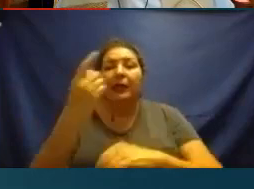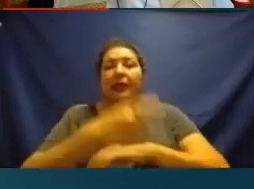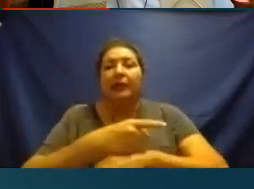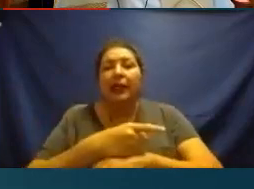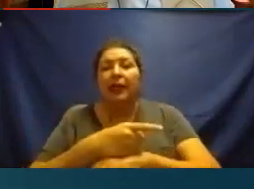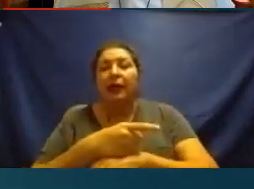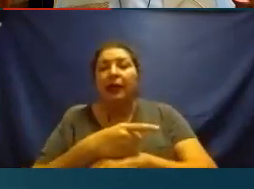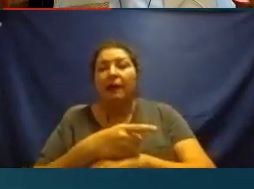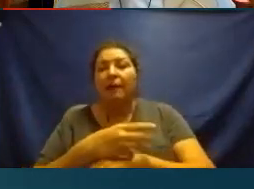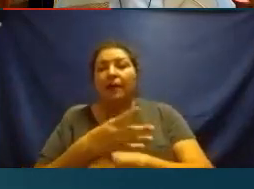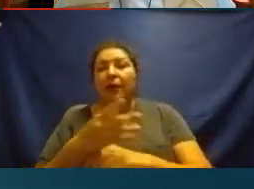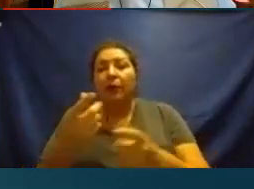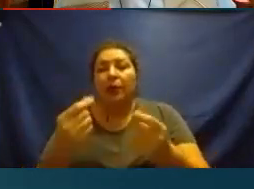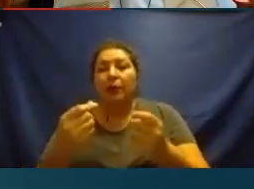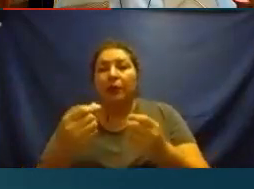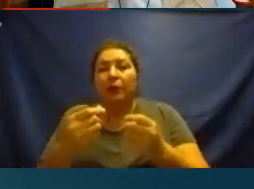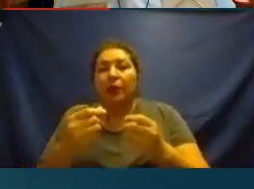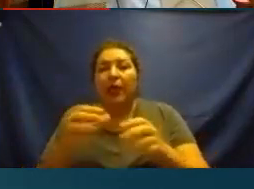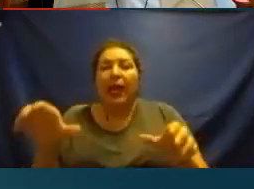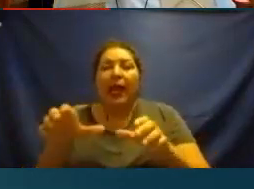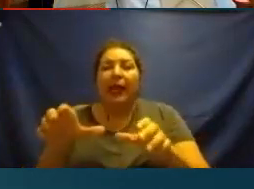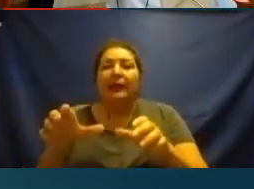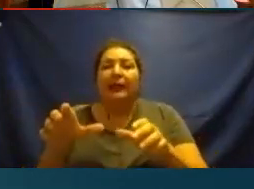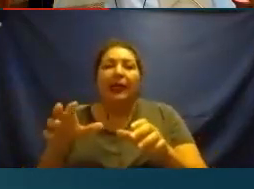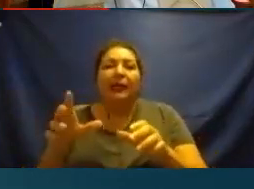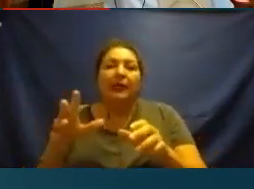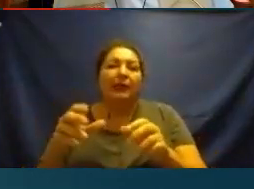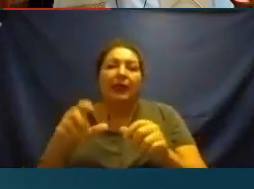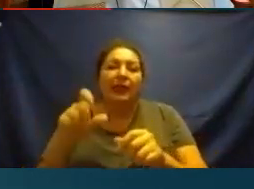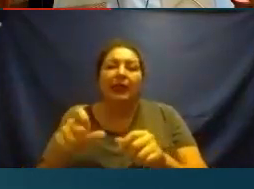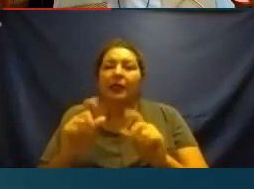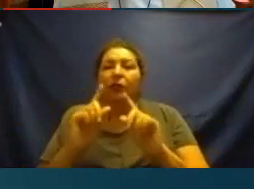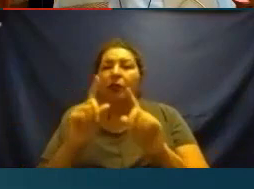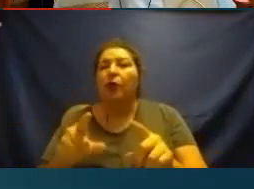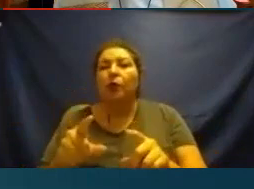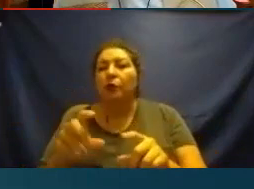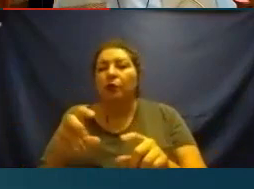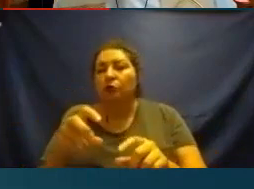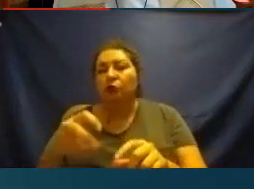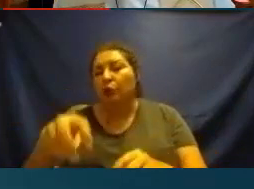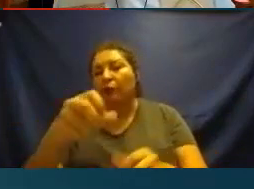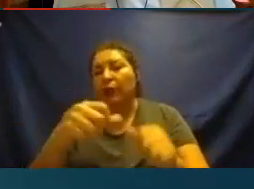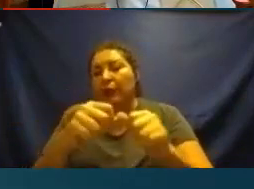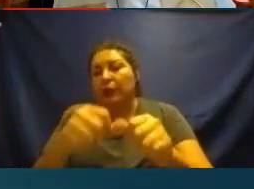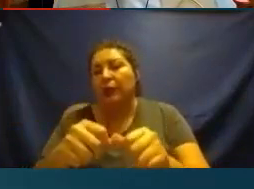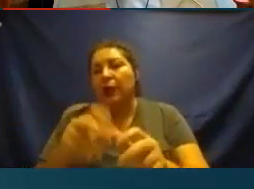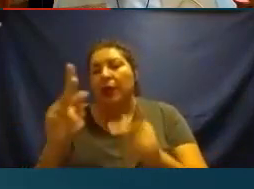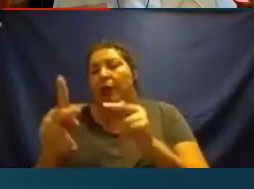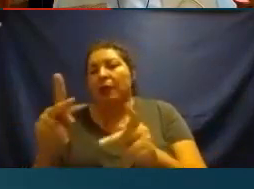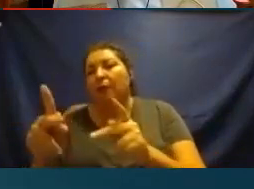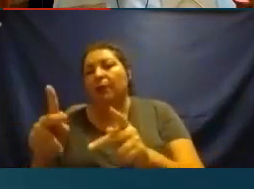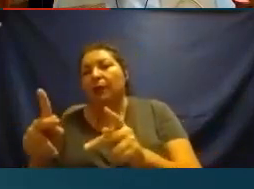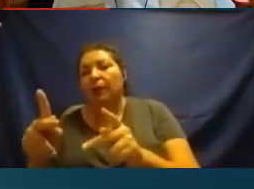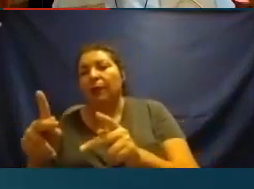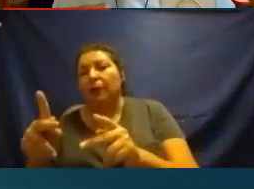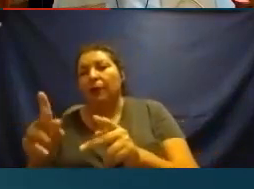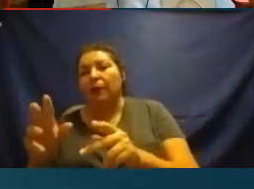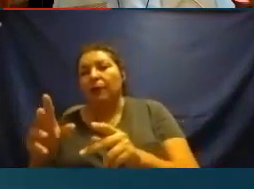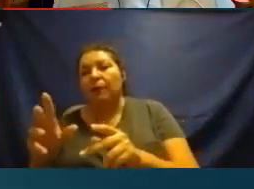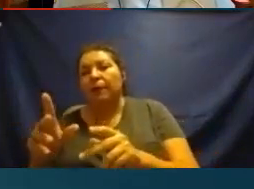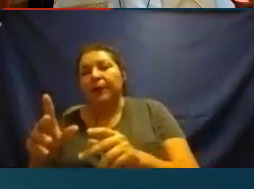would continue the journey. Those who had arrived at their destination insisted that the other travelers stay with